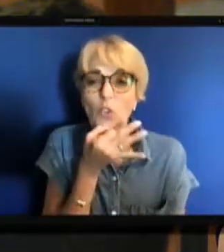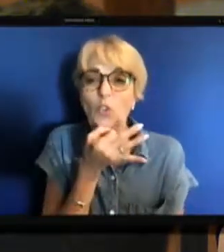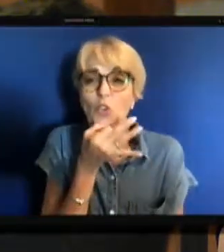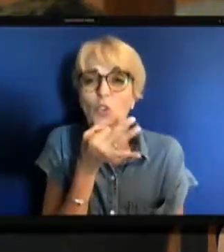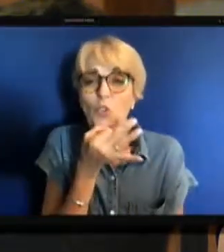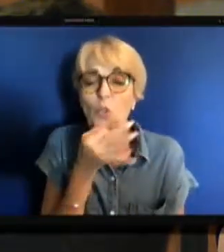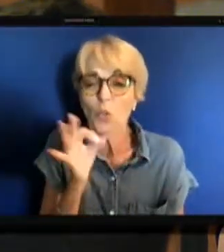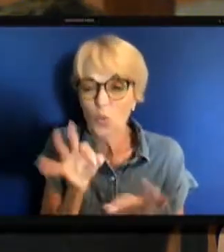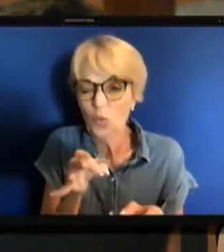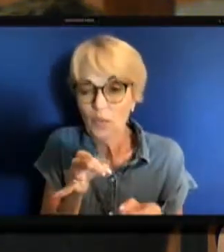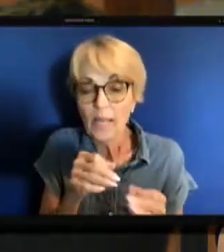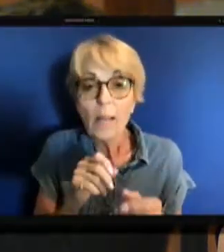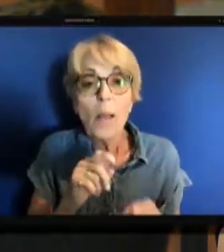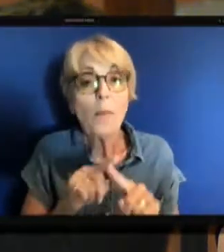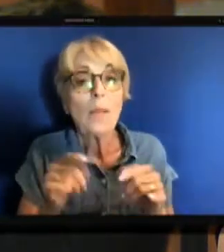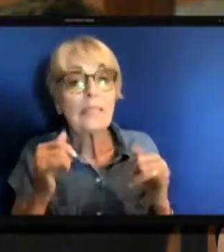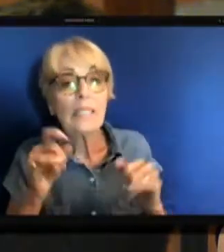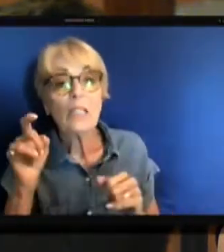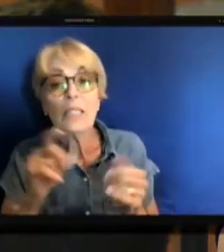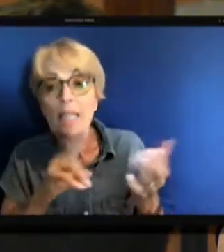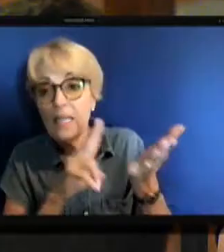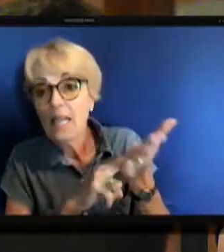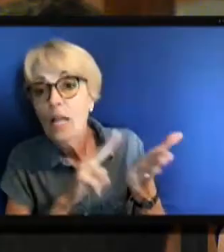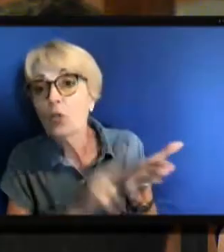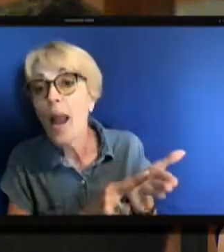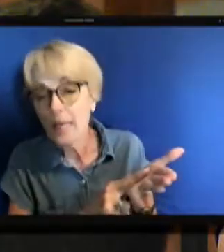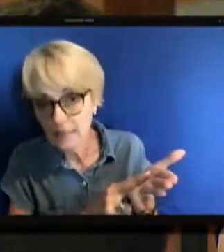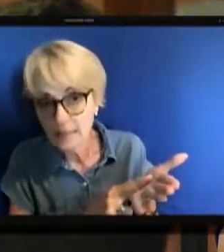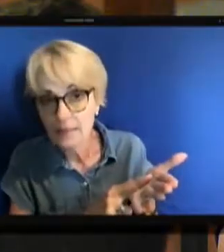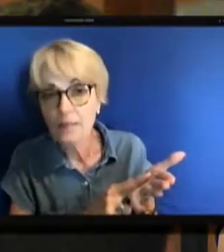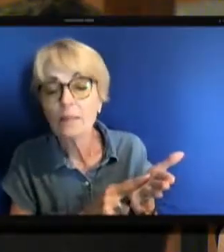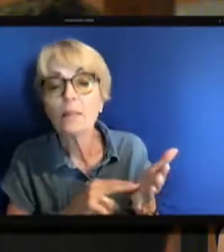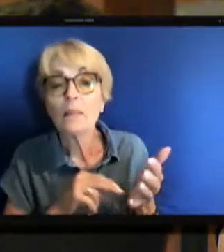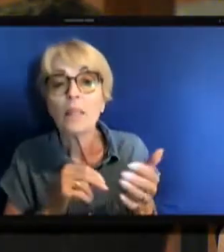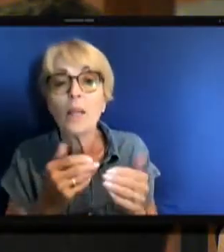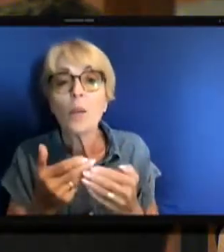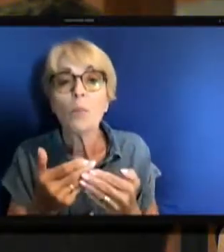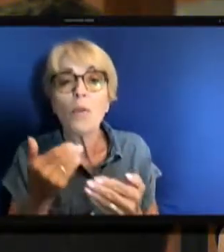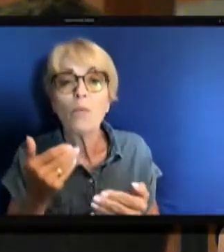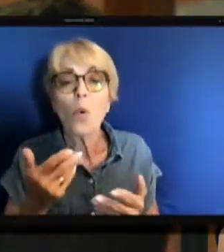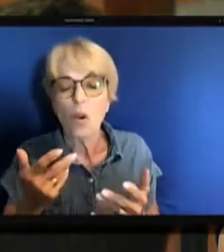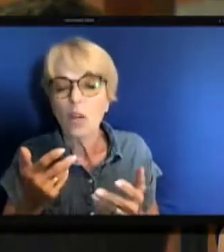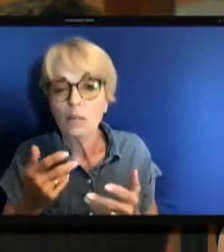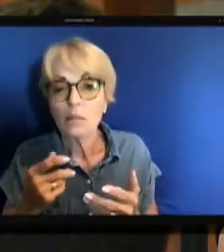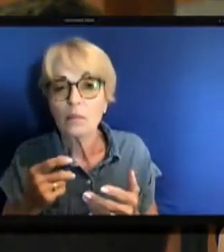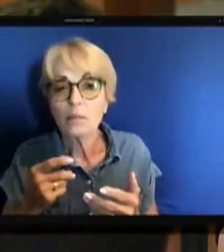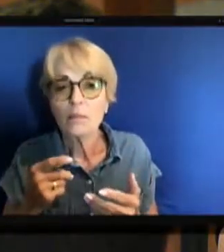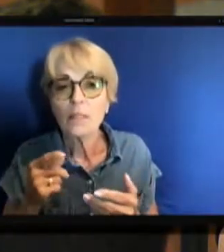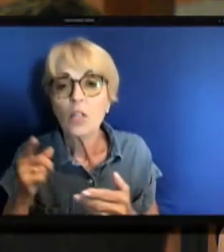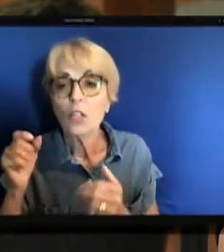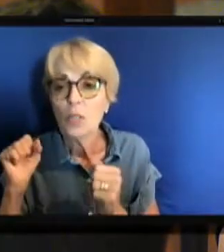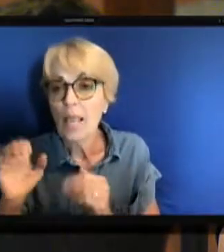still have a contract with Poise before, to your question, a check could be cut. But